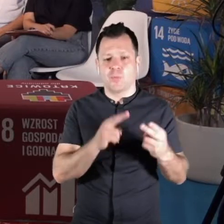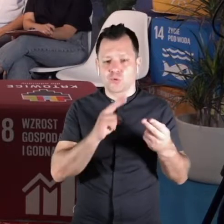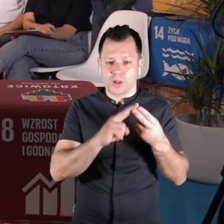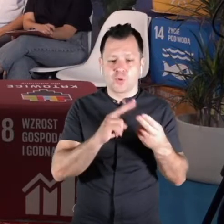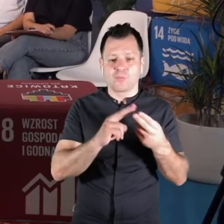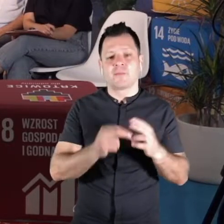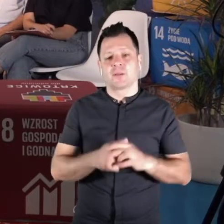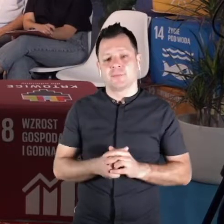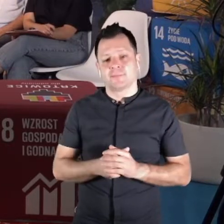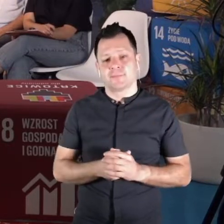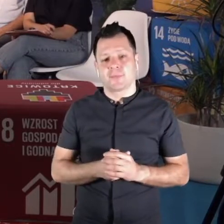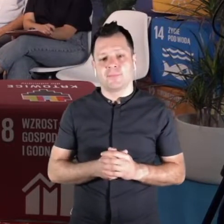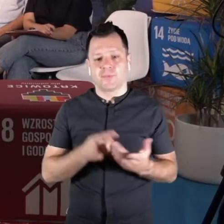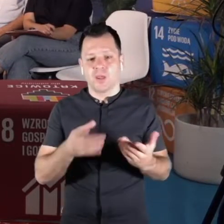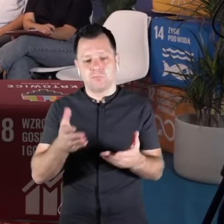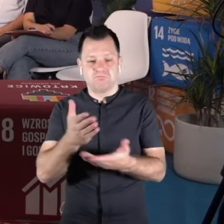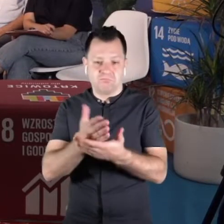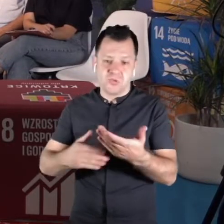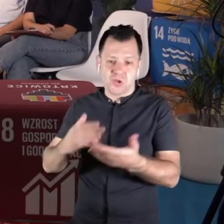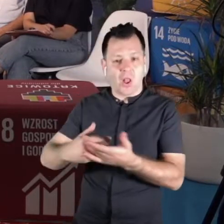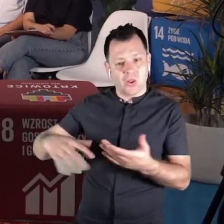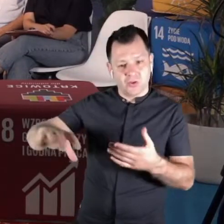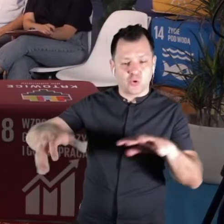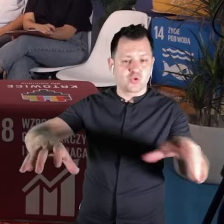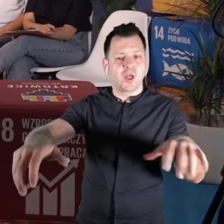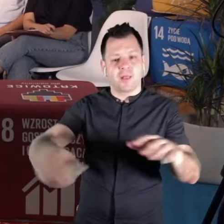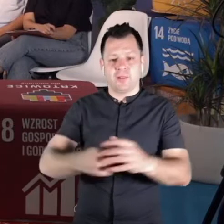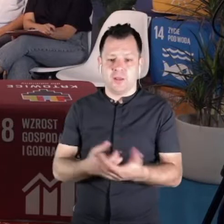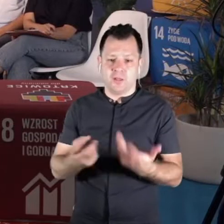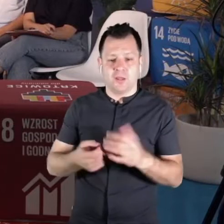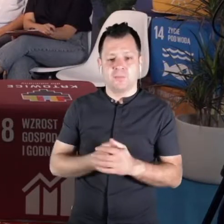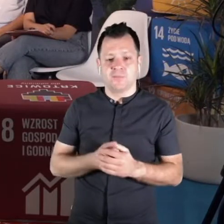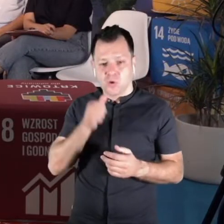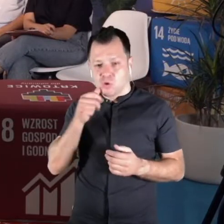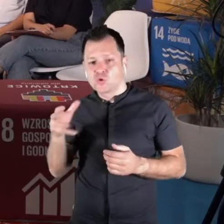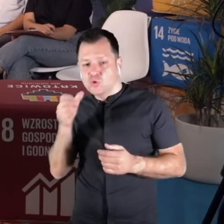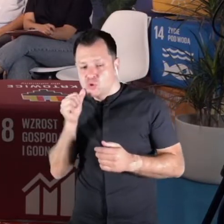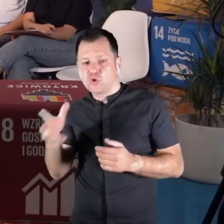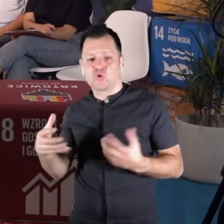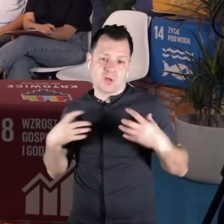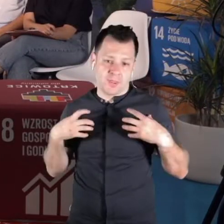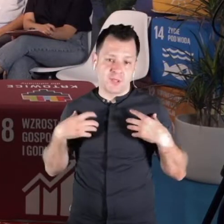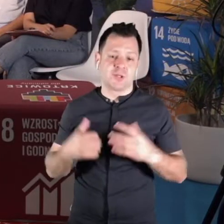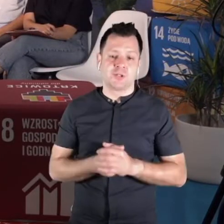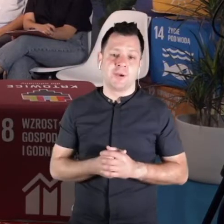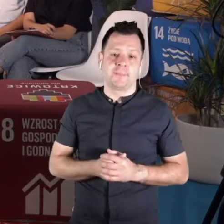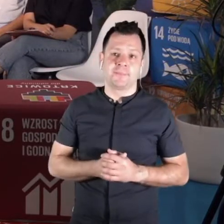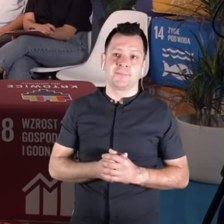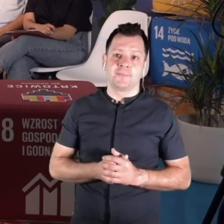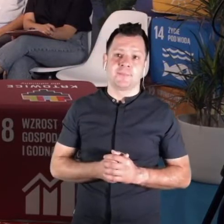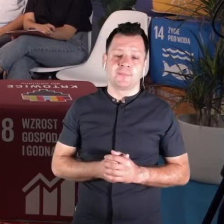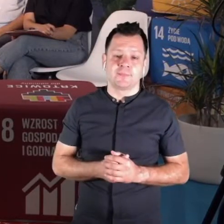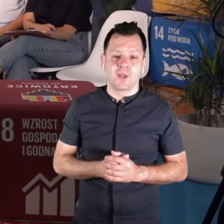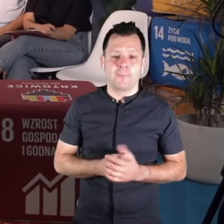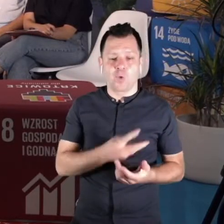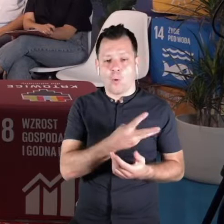also because, as you might remember from this slide, there were no citizens in this working